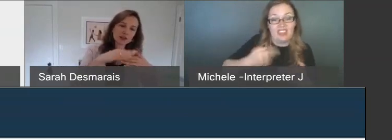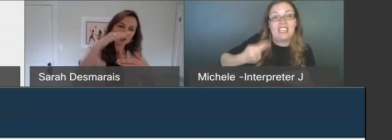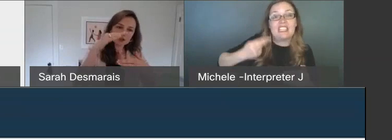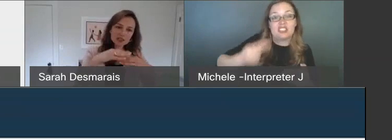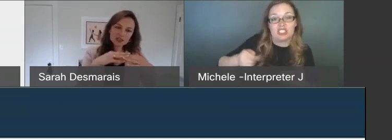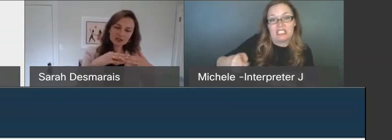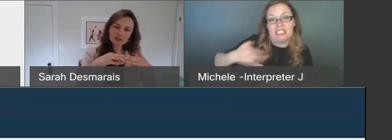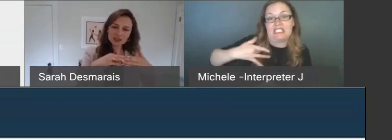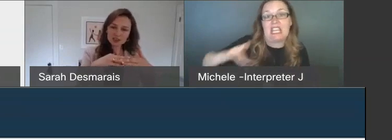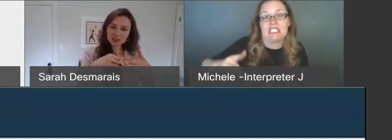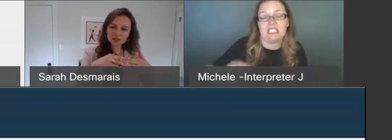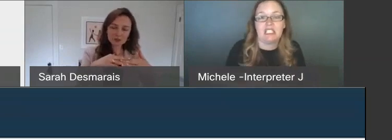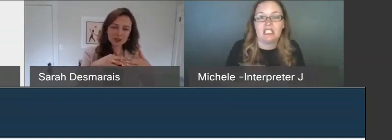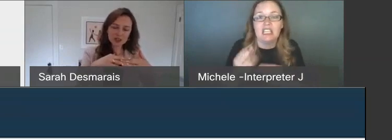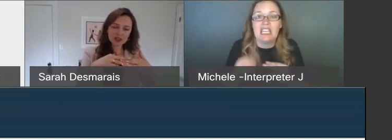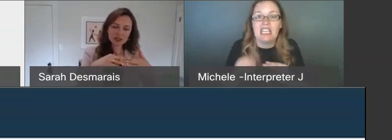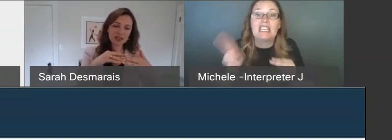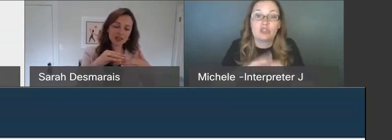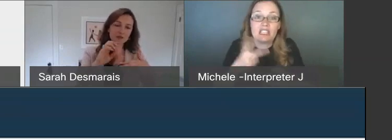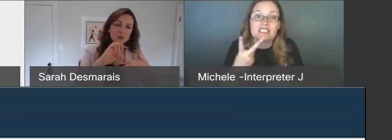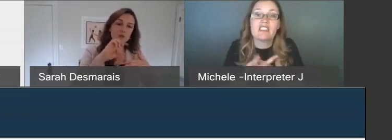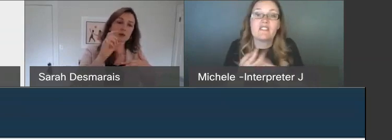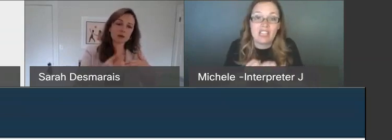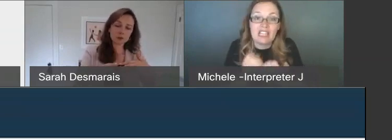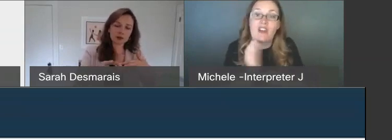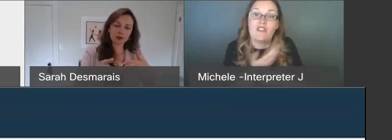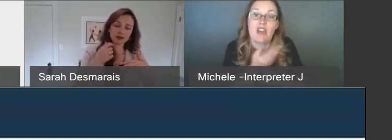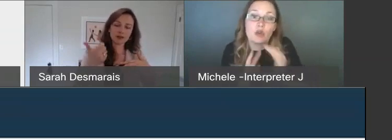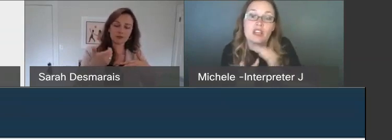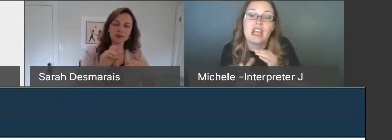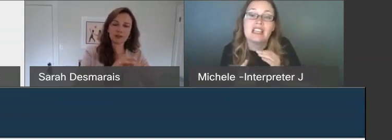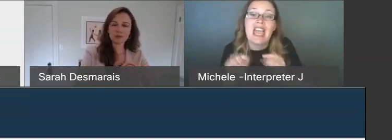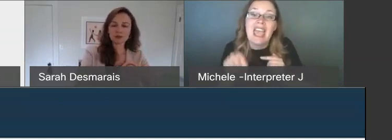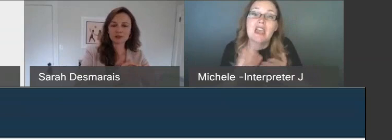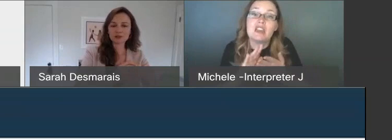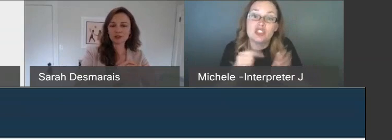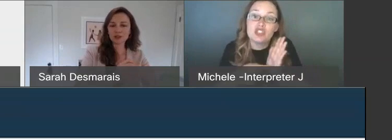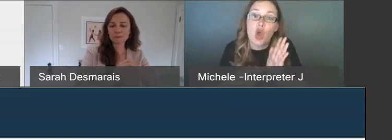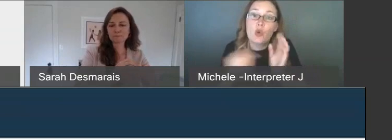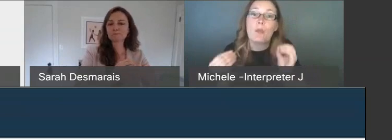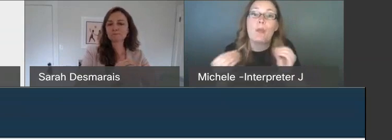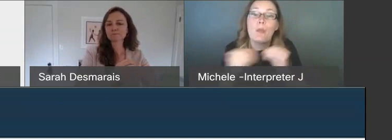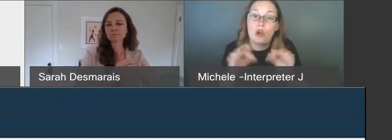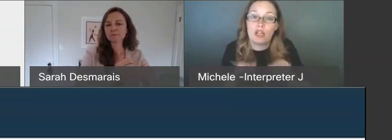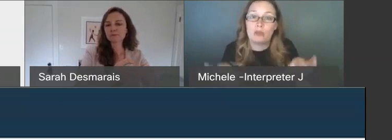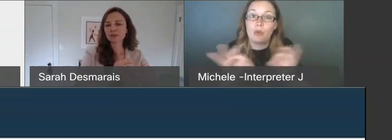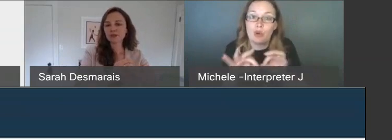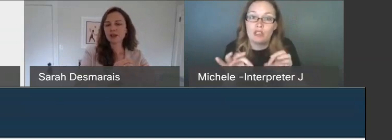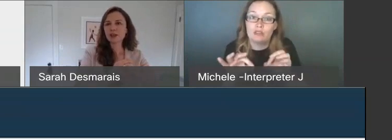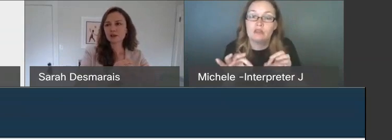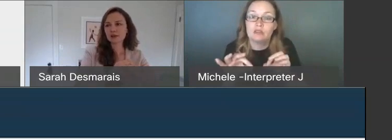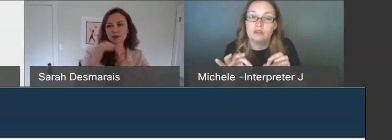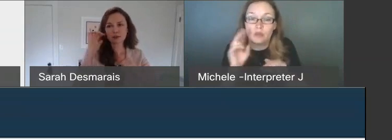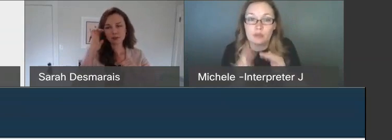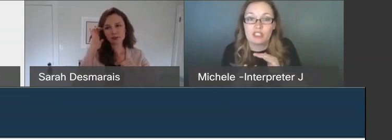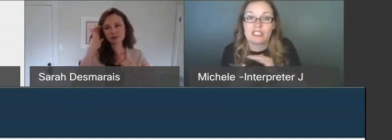it both increased the validity of our predictions, and it actually was more important in the predictive validity.